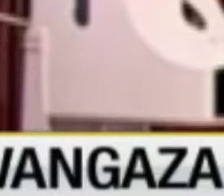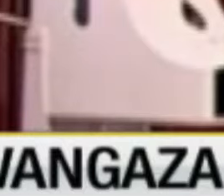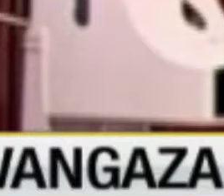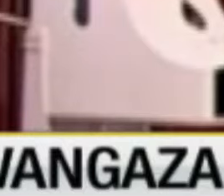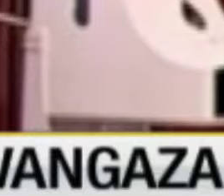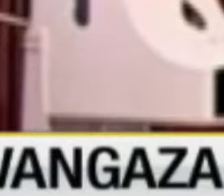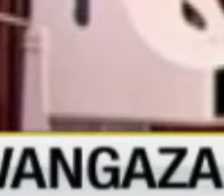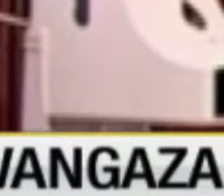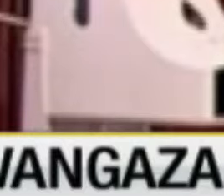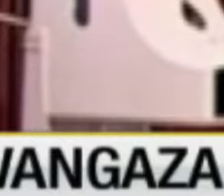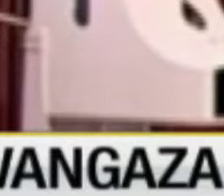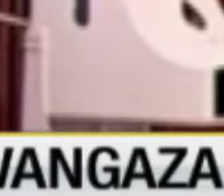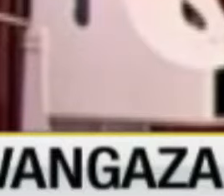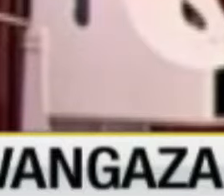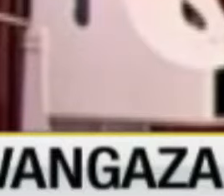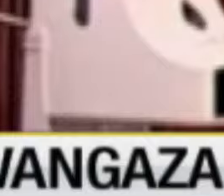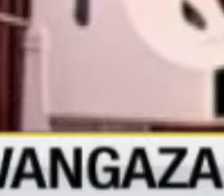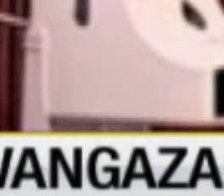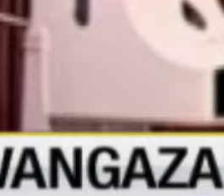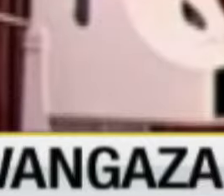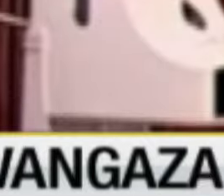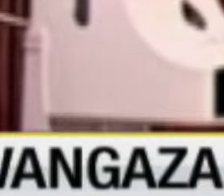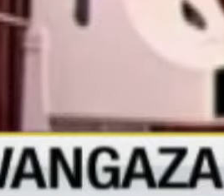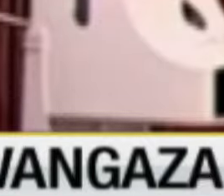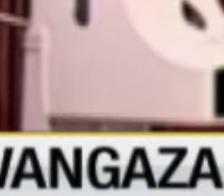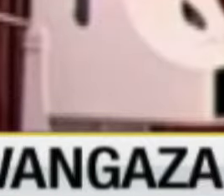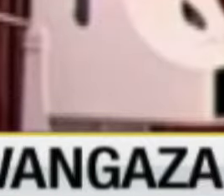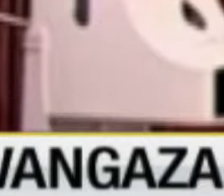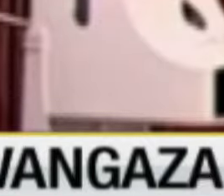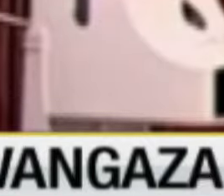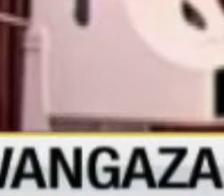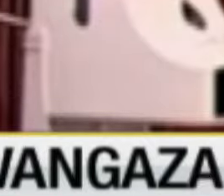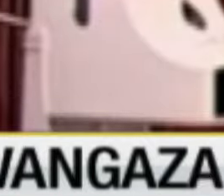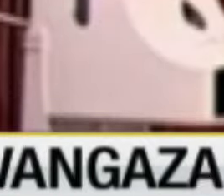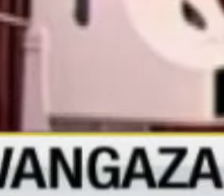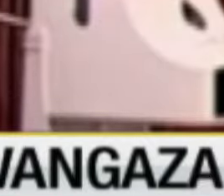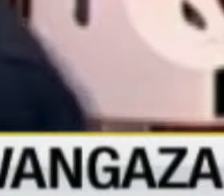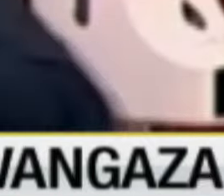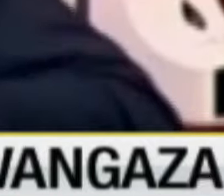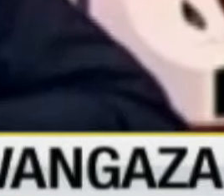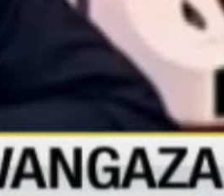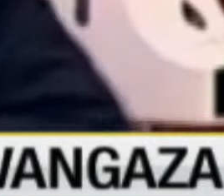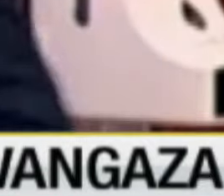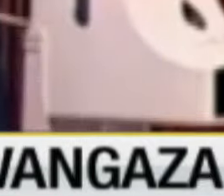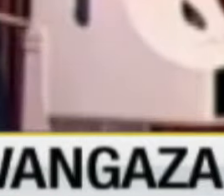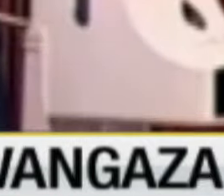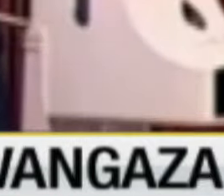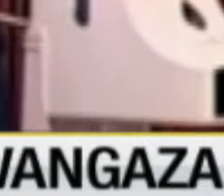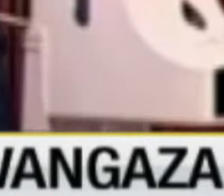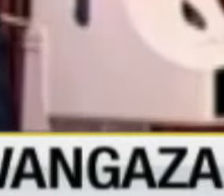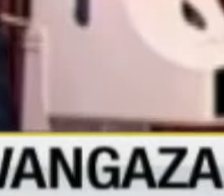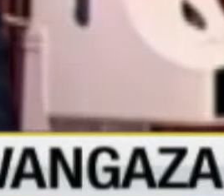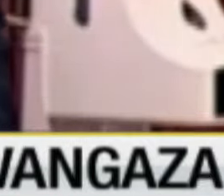verdict. Of course, one that is not just to the County Assembly.